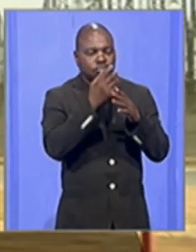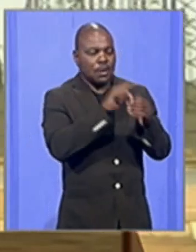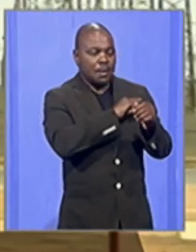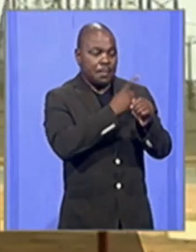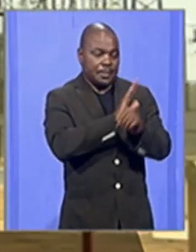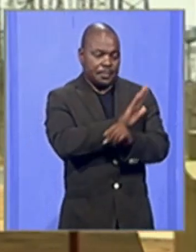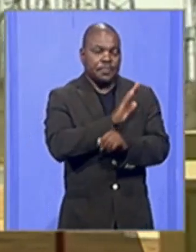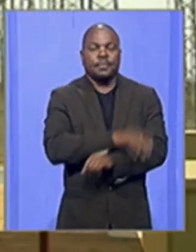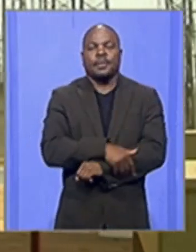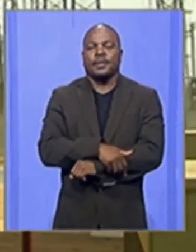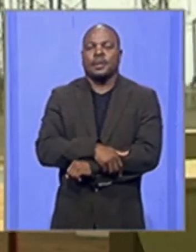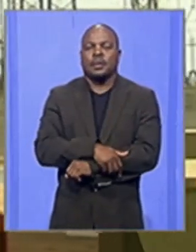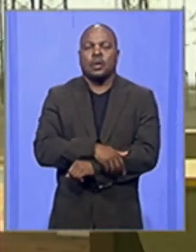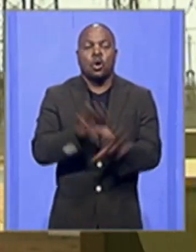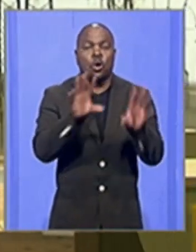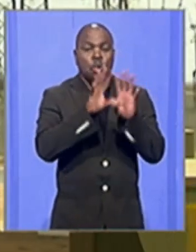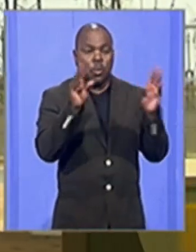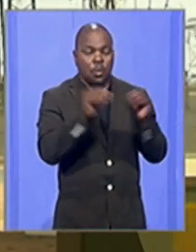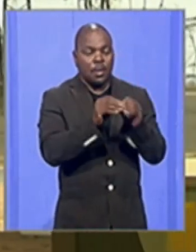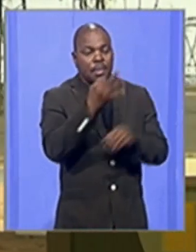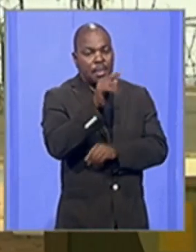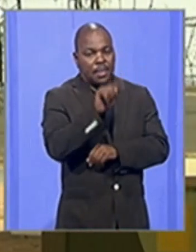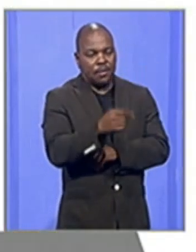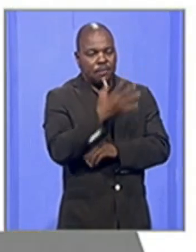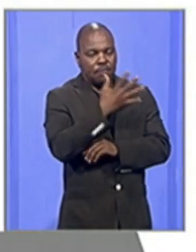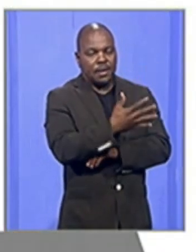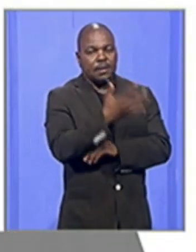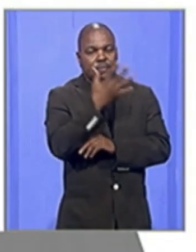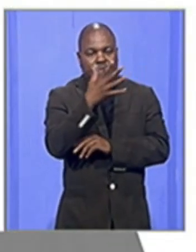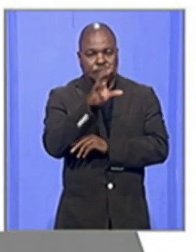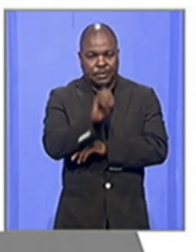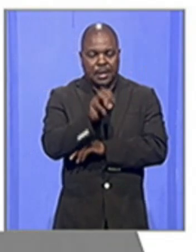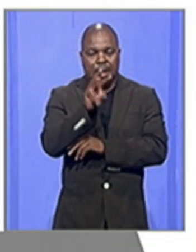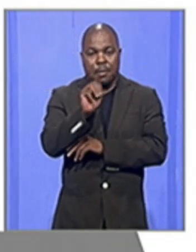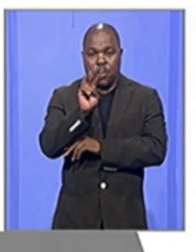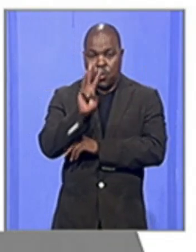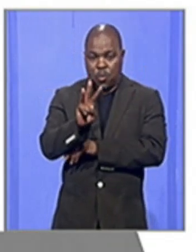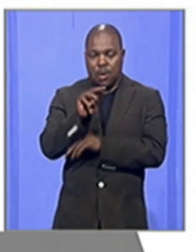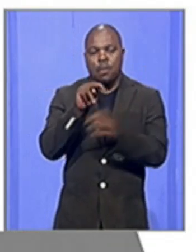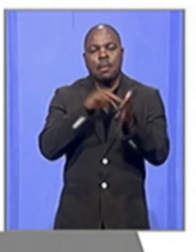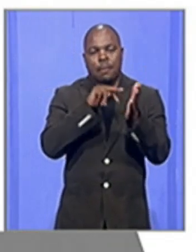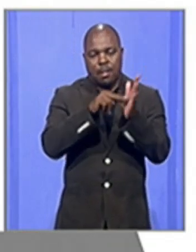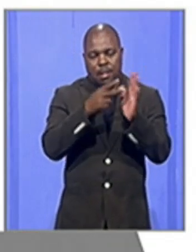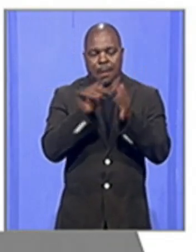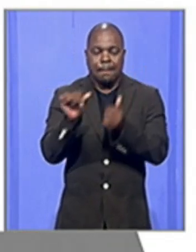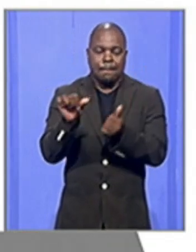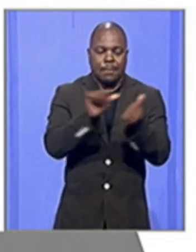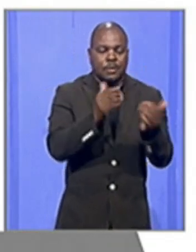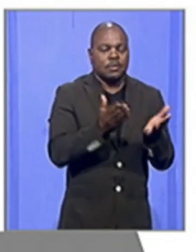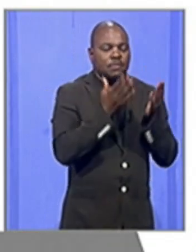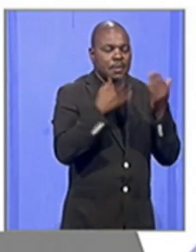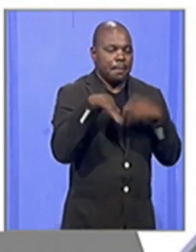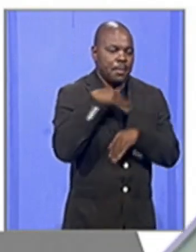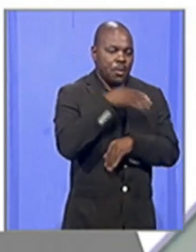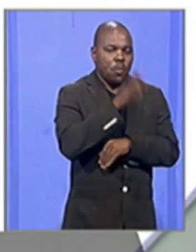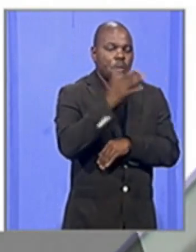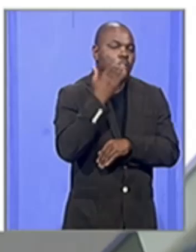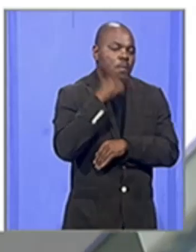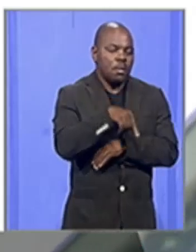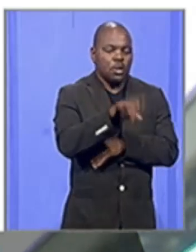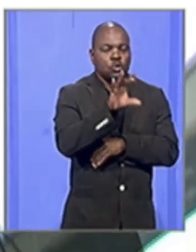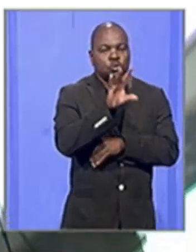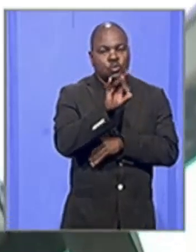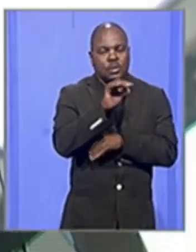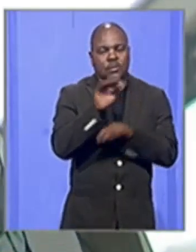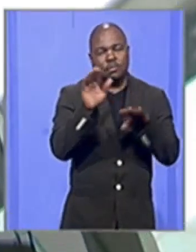capacity. A total of 3,550 megawatts is planned to be returned to service by Tuesday